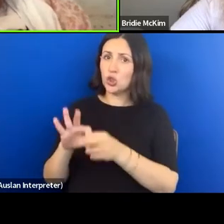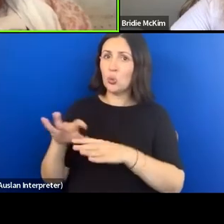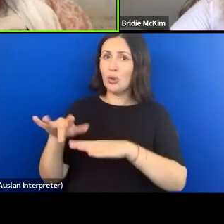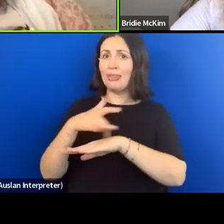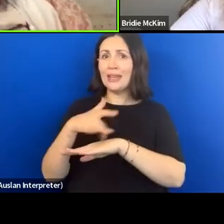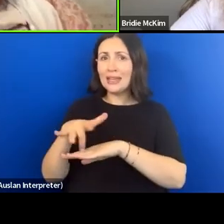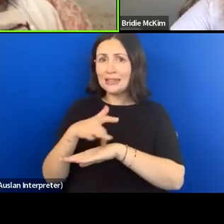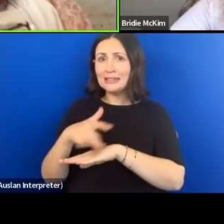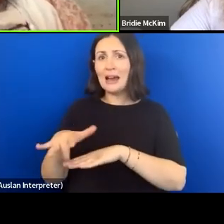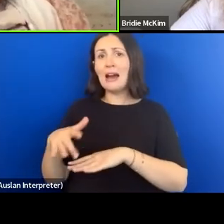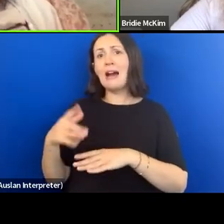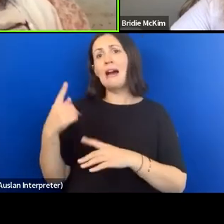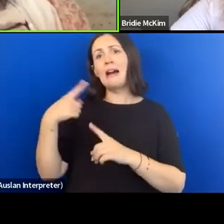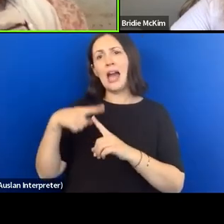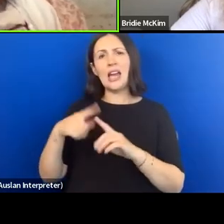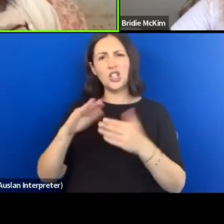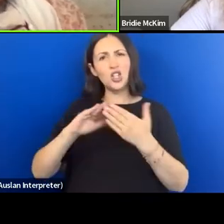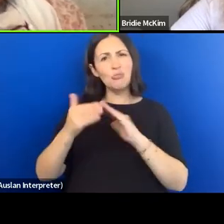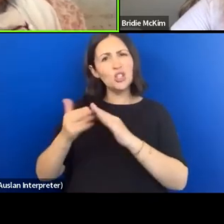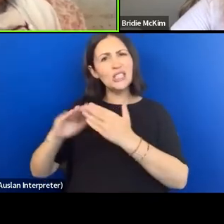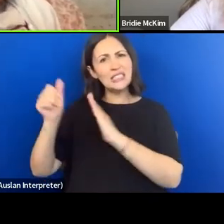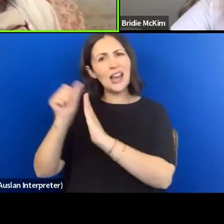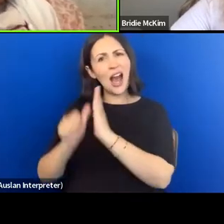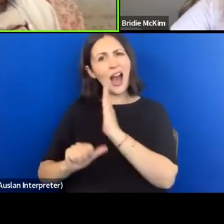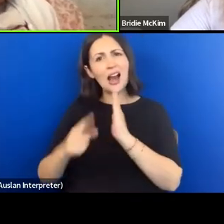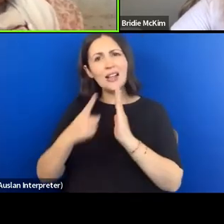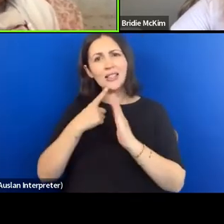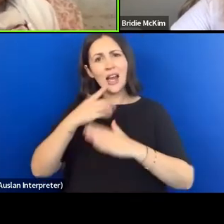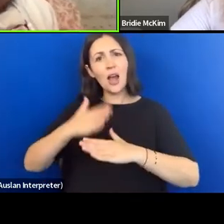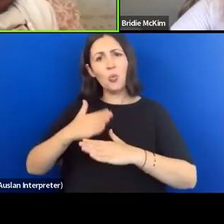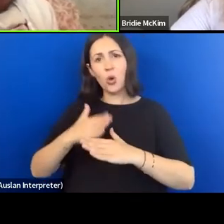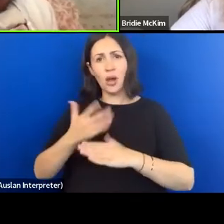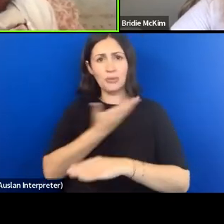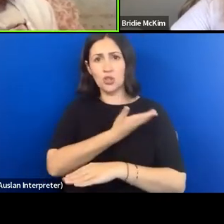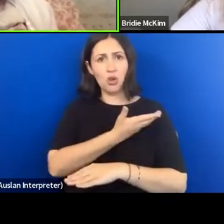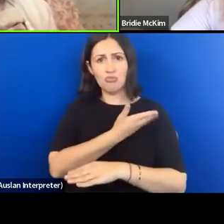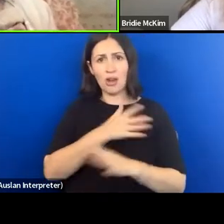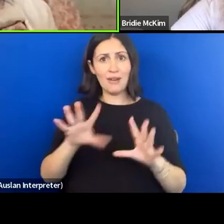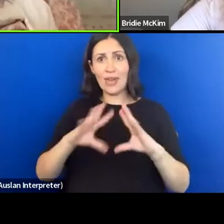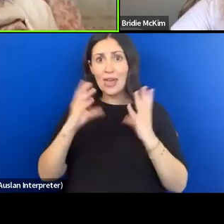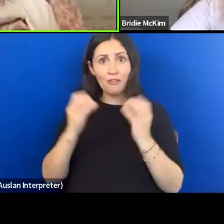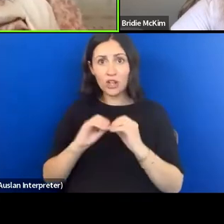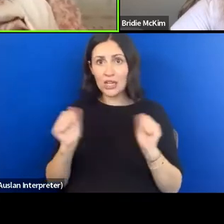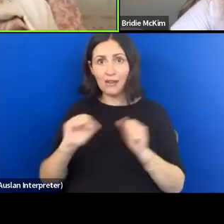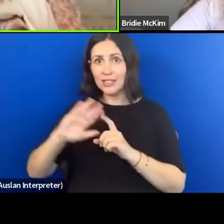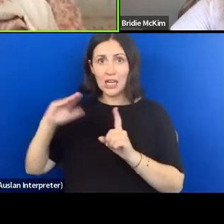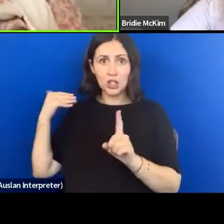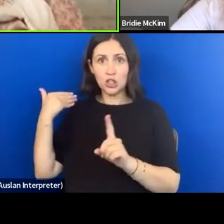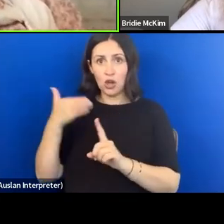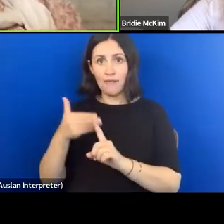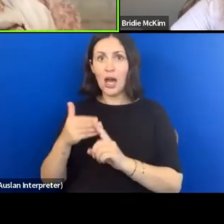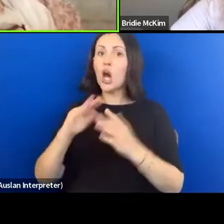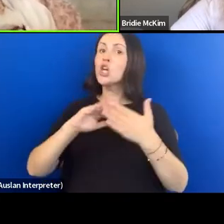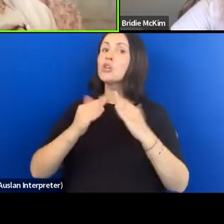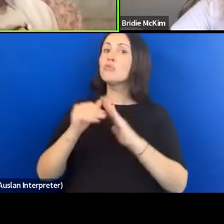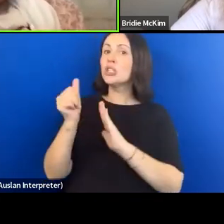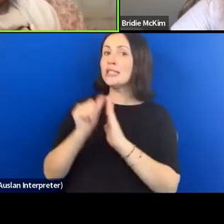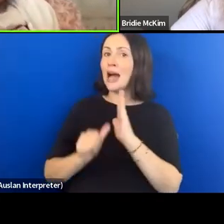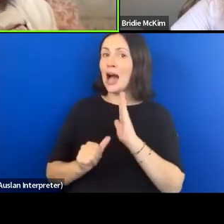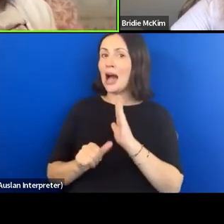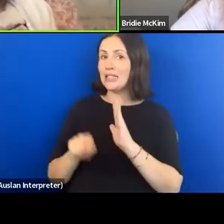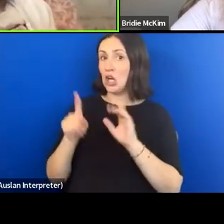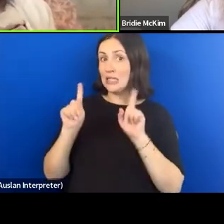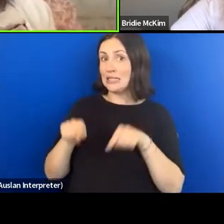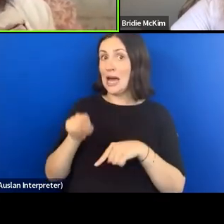you know, in the community arts type space, because that's where I sort of started. And I want to